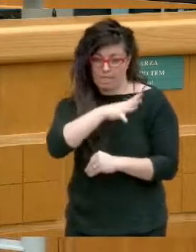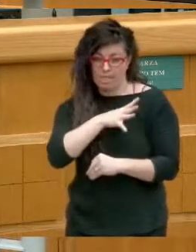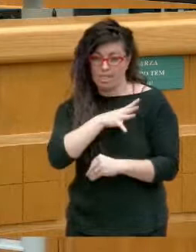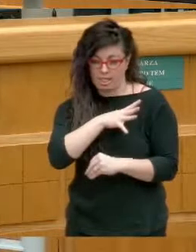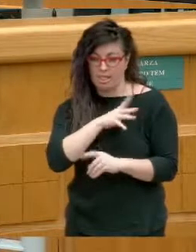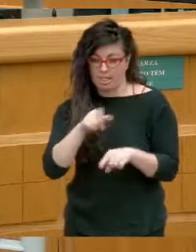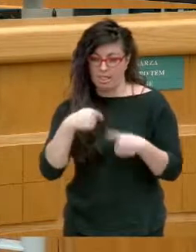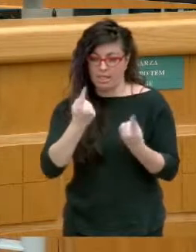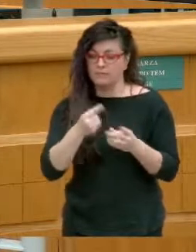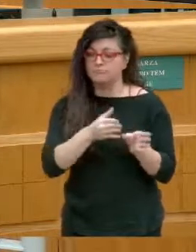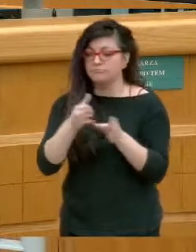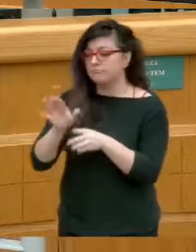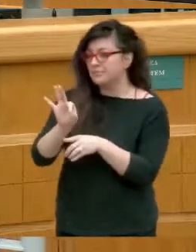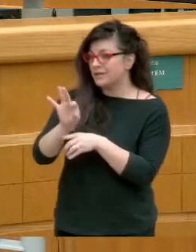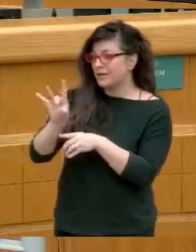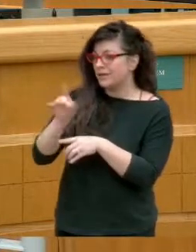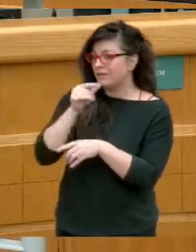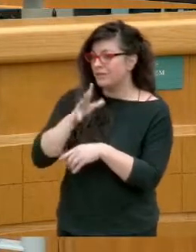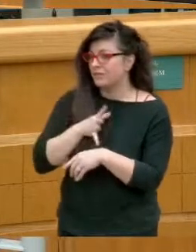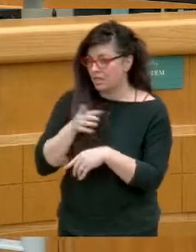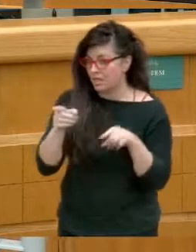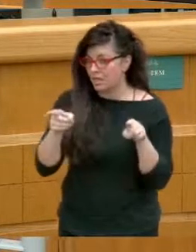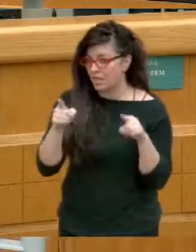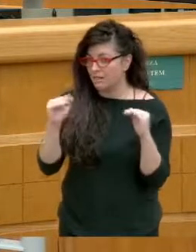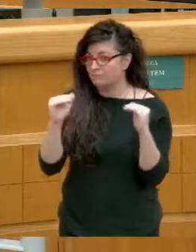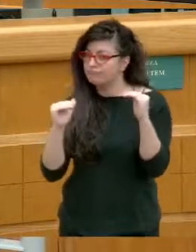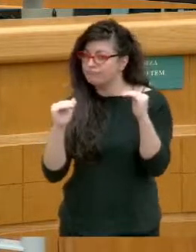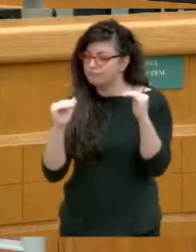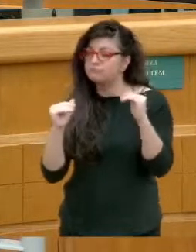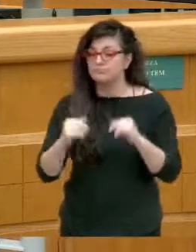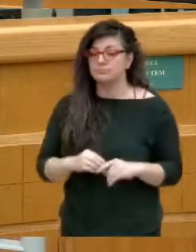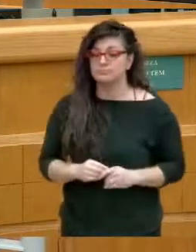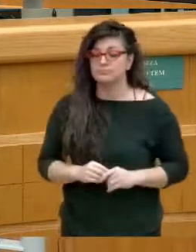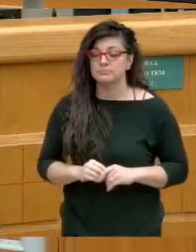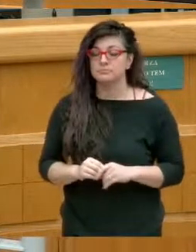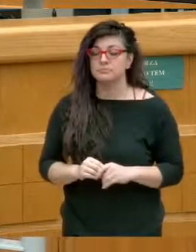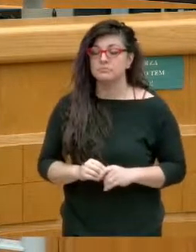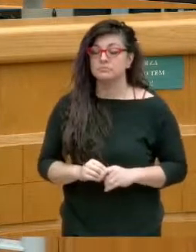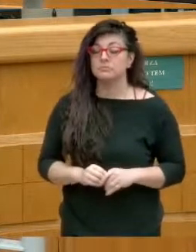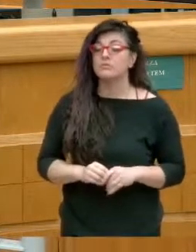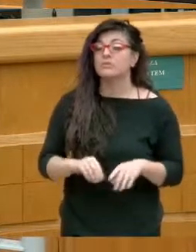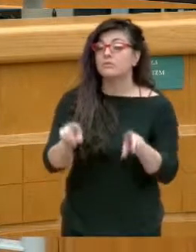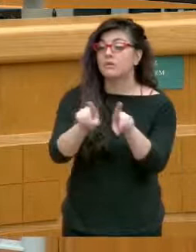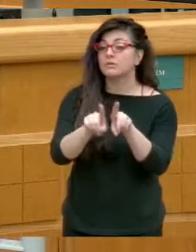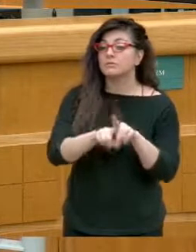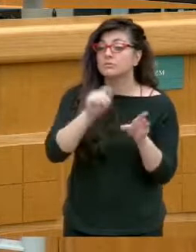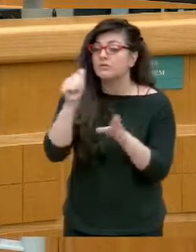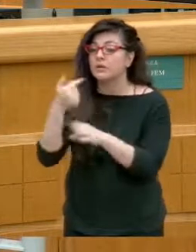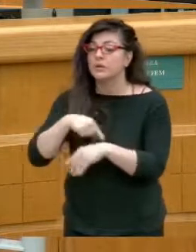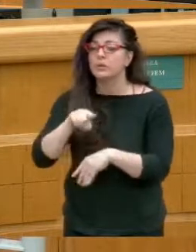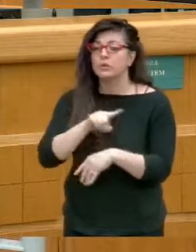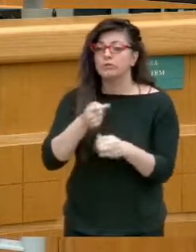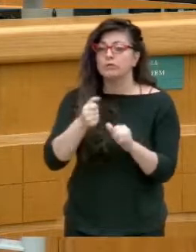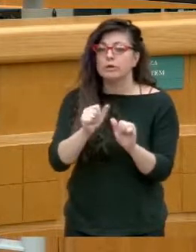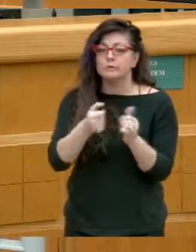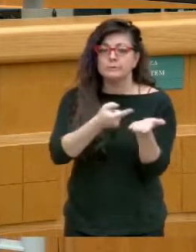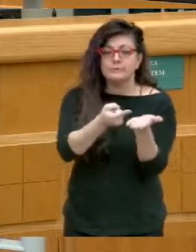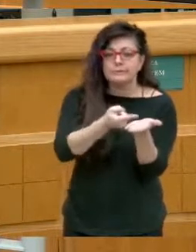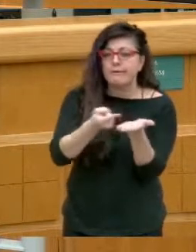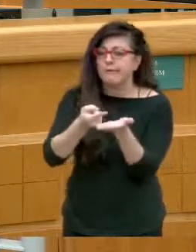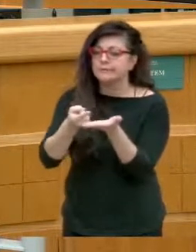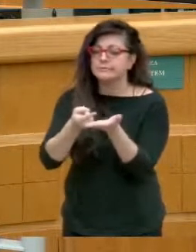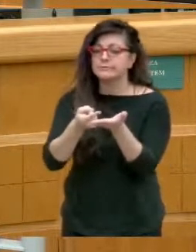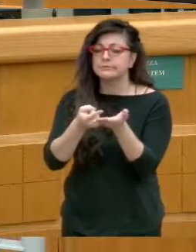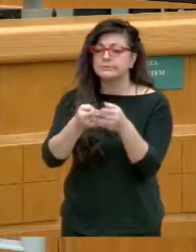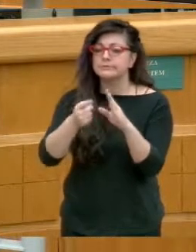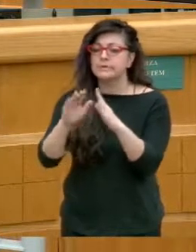and 98 have been or are female. Okay, and then every day we kind of talk to the community about the